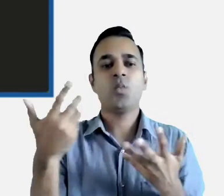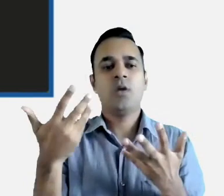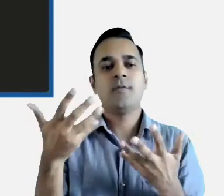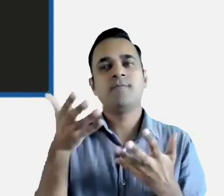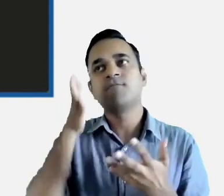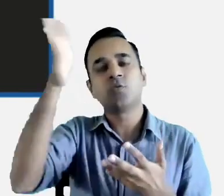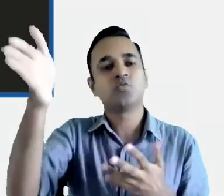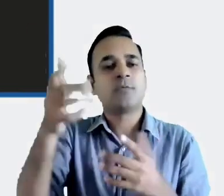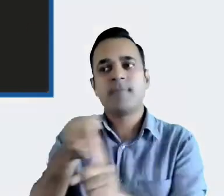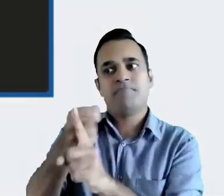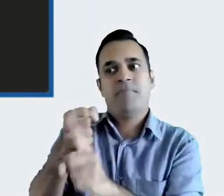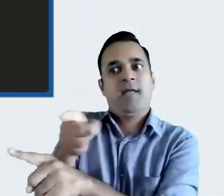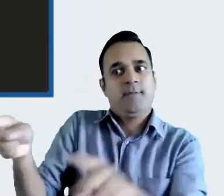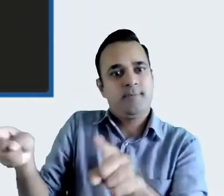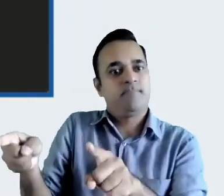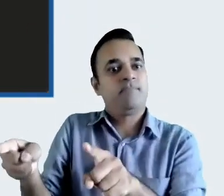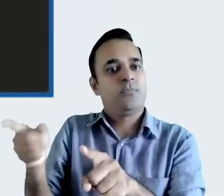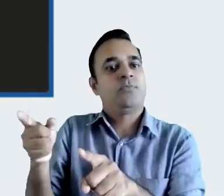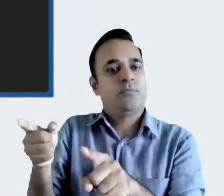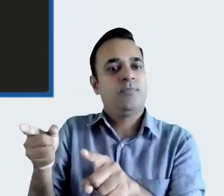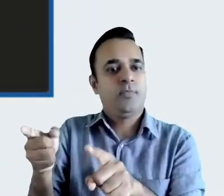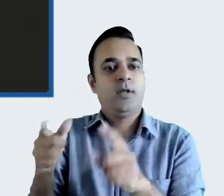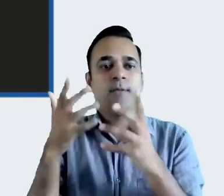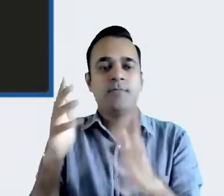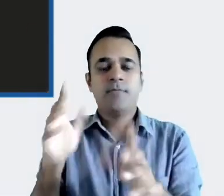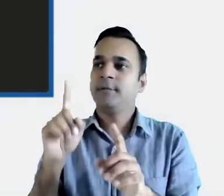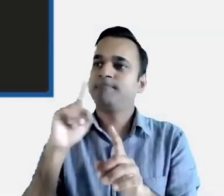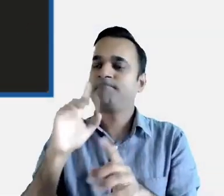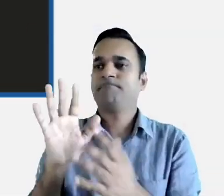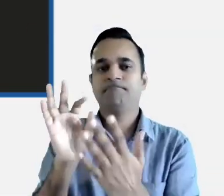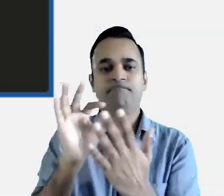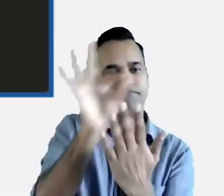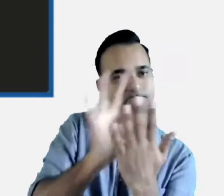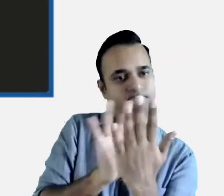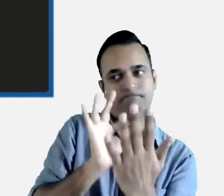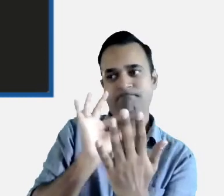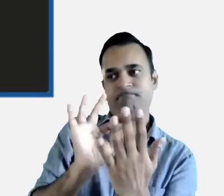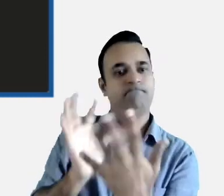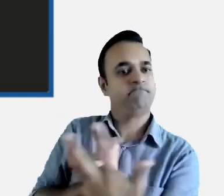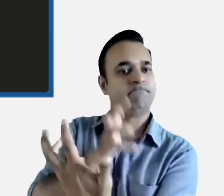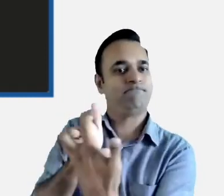más sustentable, resiliente e inclusivo para todos y todas. Muchas gracias.